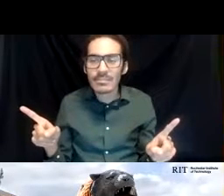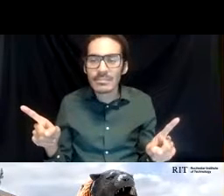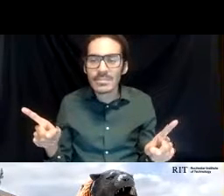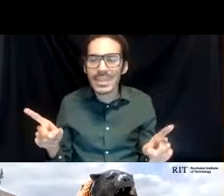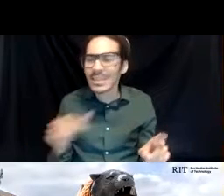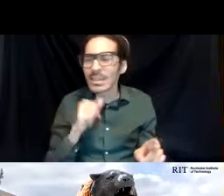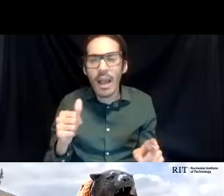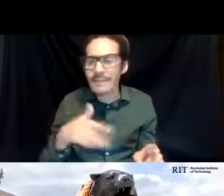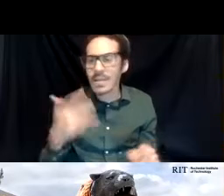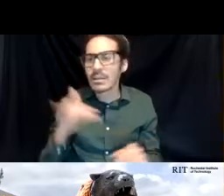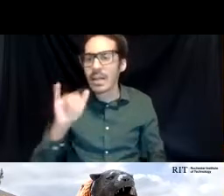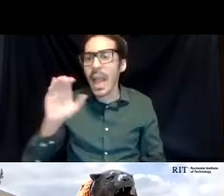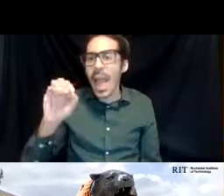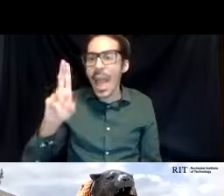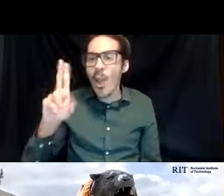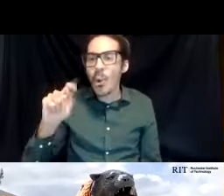So.